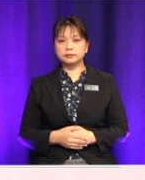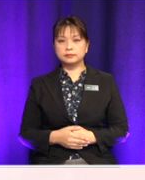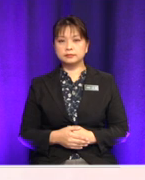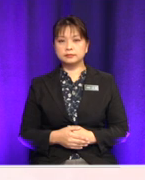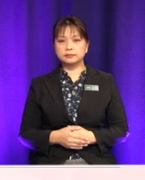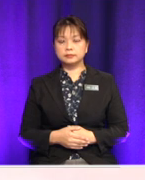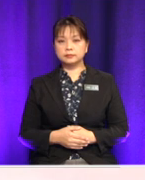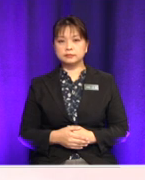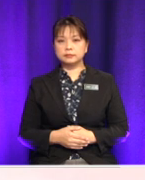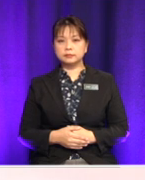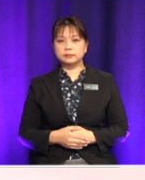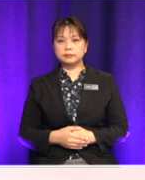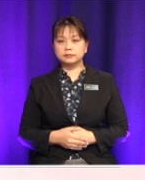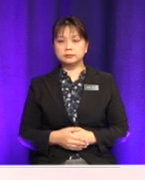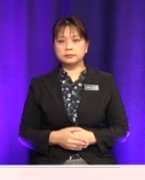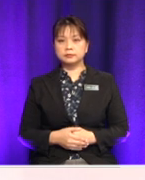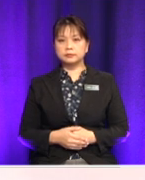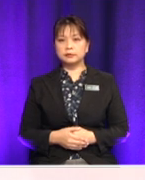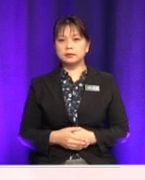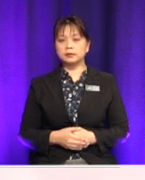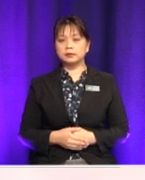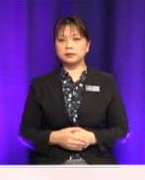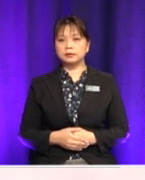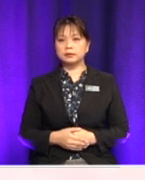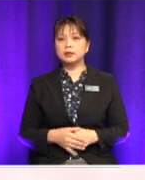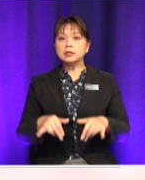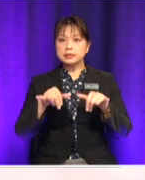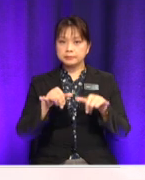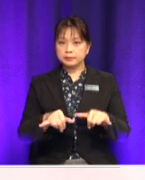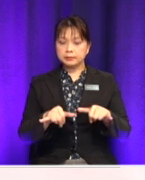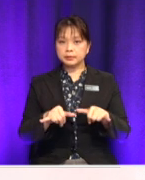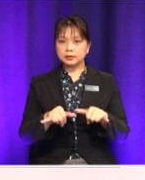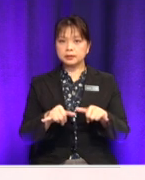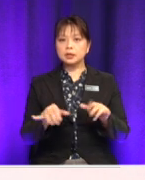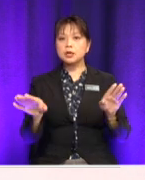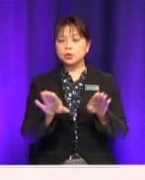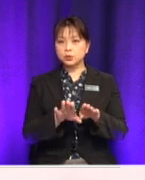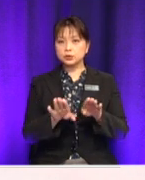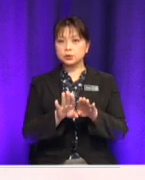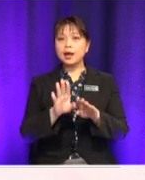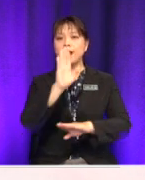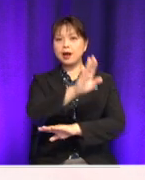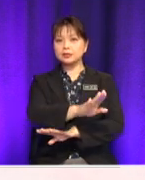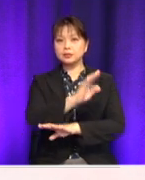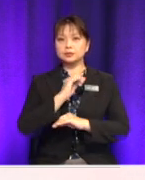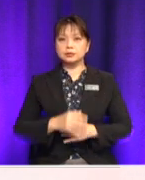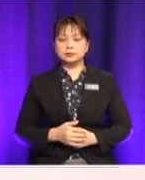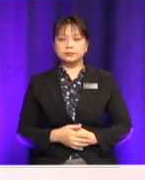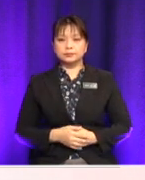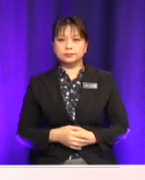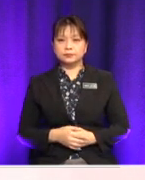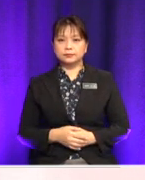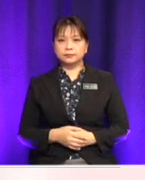keywords are remain close and afternoon. Remain close, afternoon. So these are the three crucial words. All right. Good mm-hmm. job, Faizal.